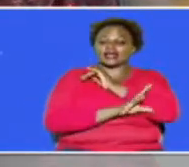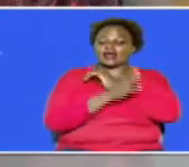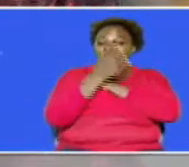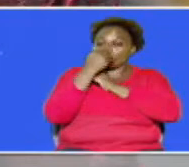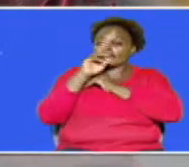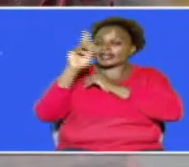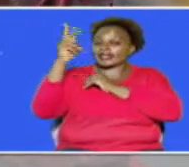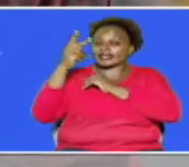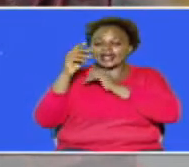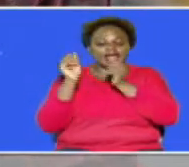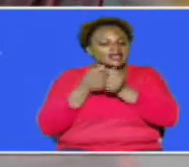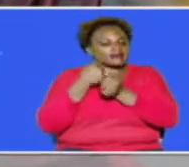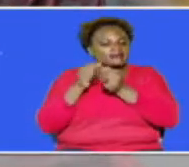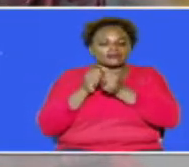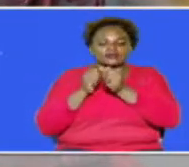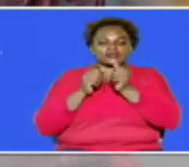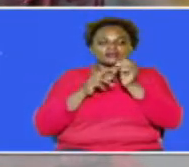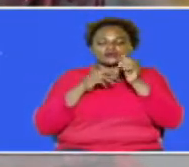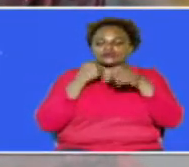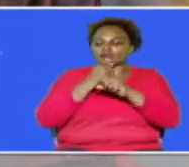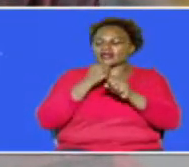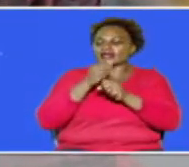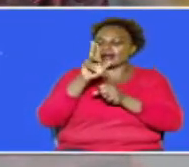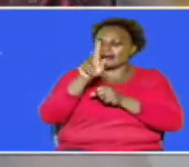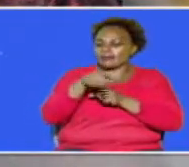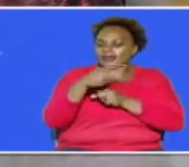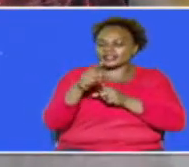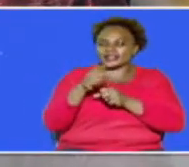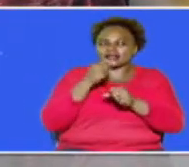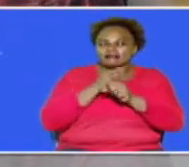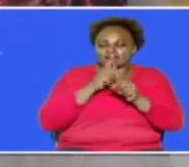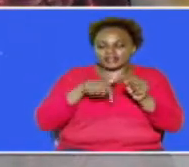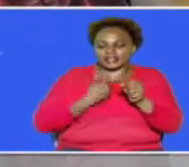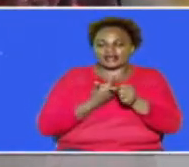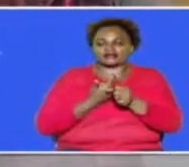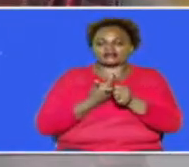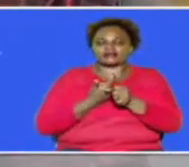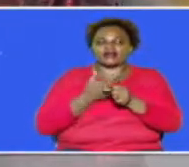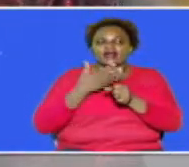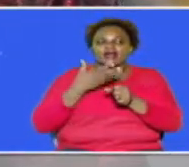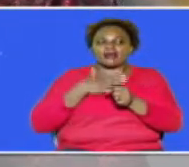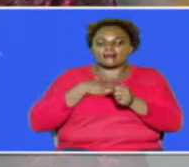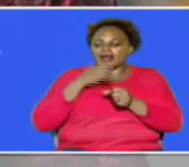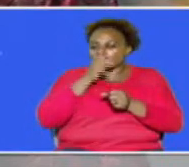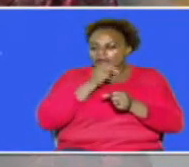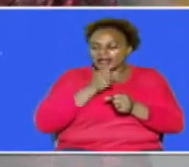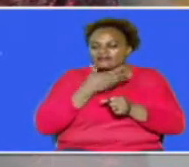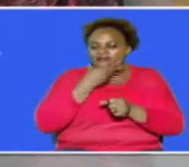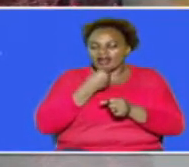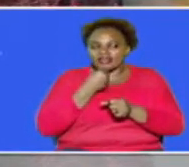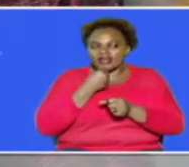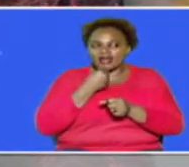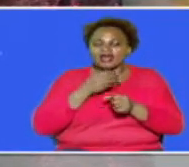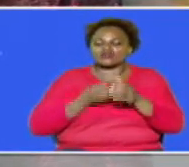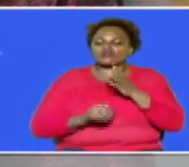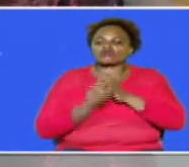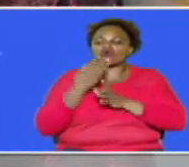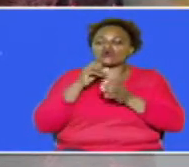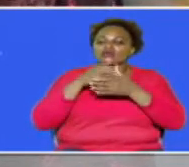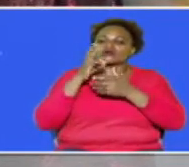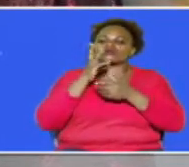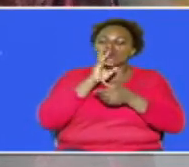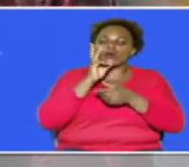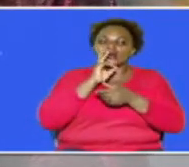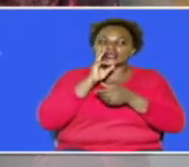in Kenya, we cannot afford to make the same mistakes that we've been making since independence. My grandfather grew up with no water and no